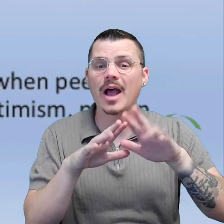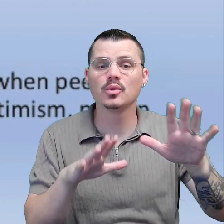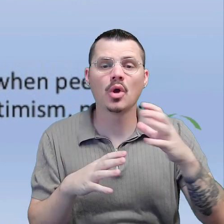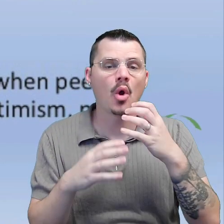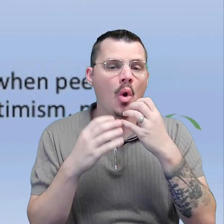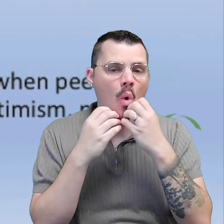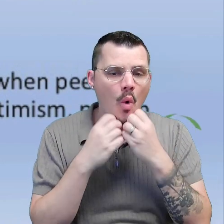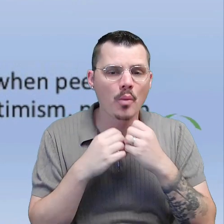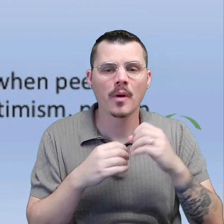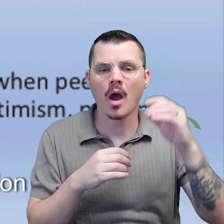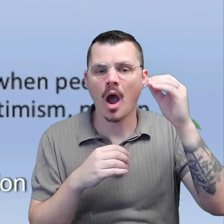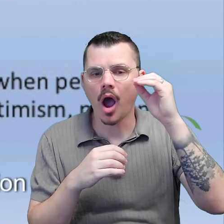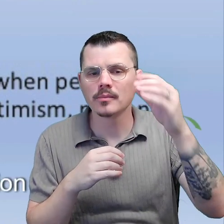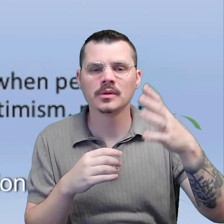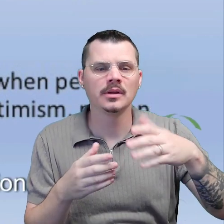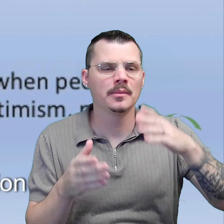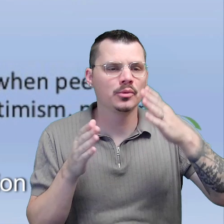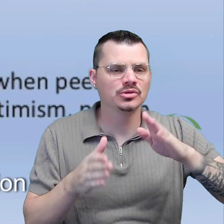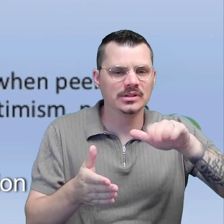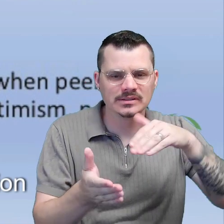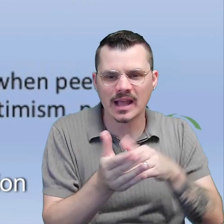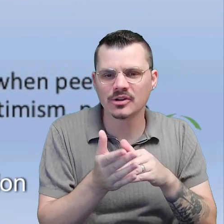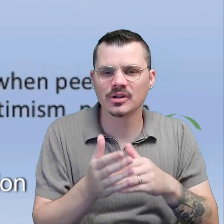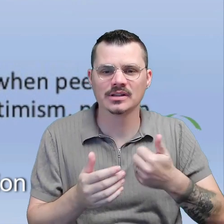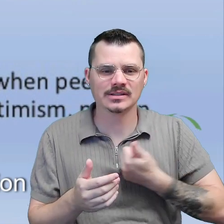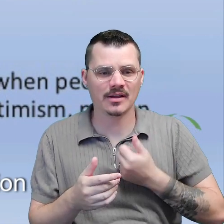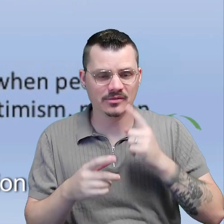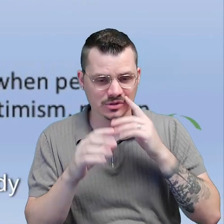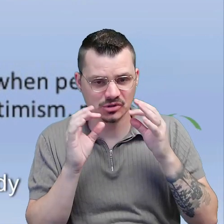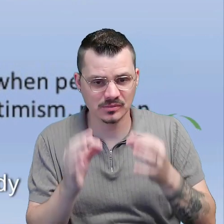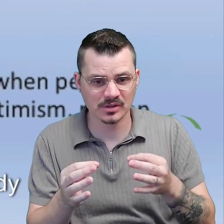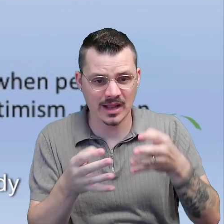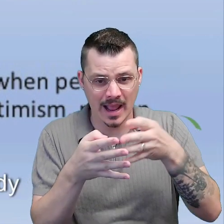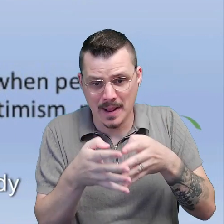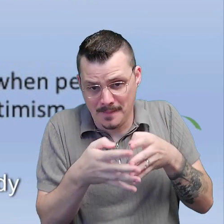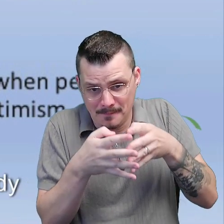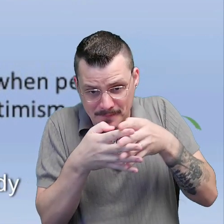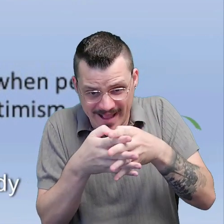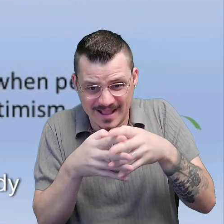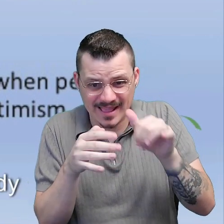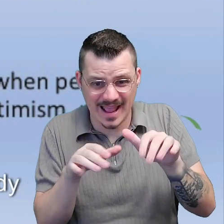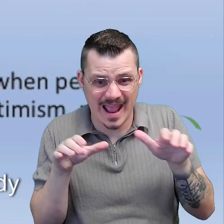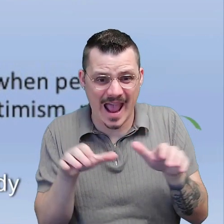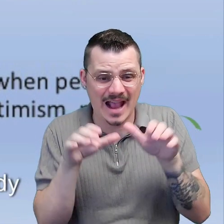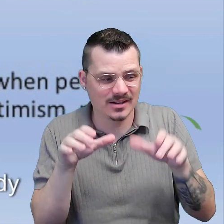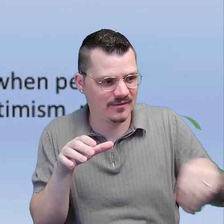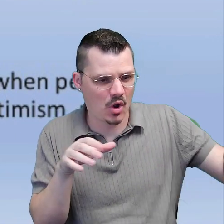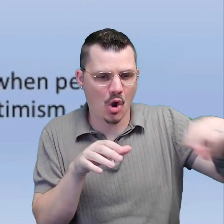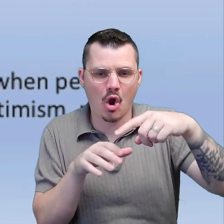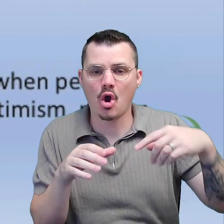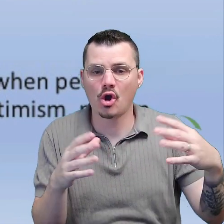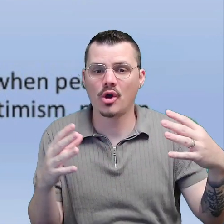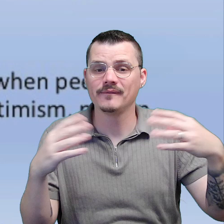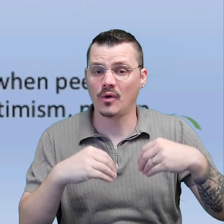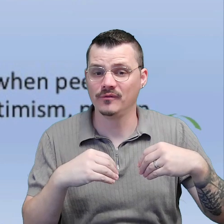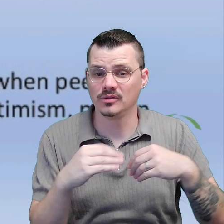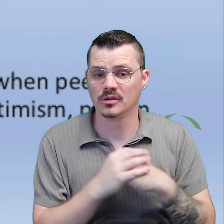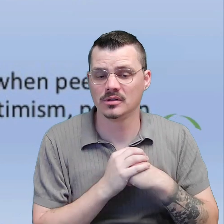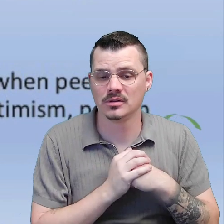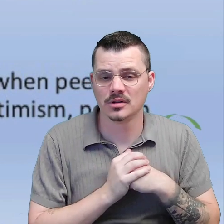values of hope, optimism, person-centeredness, and self-determination are embedded in the activities of everybody involved.